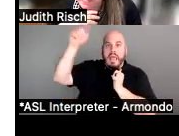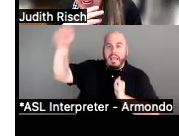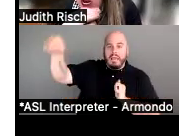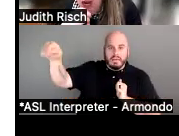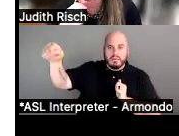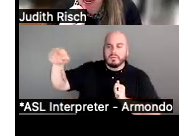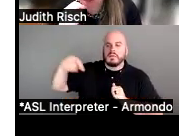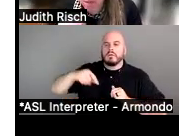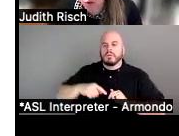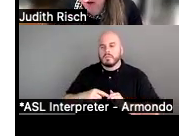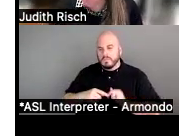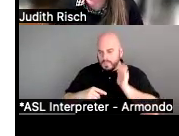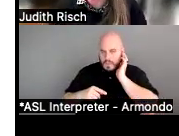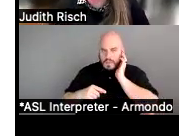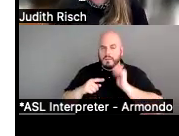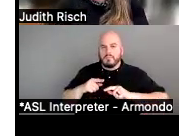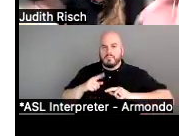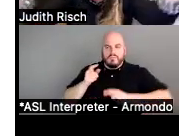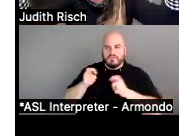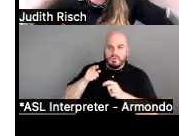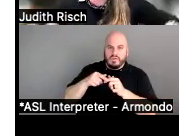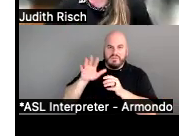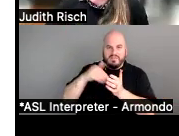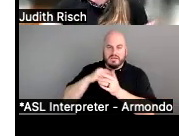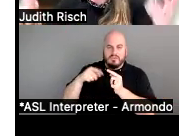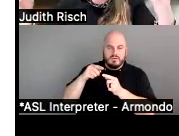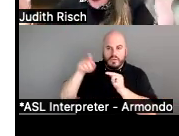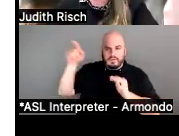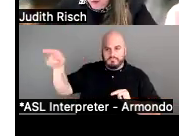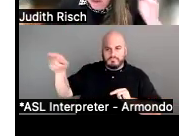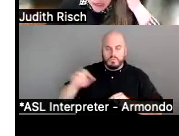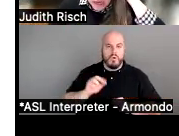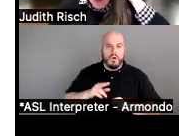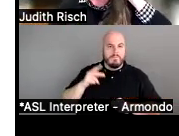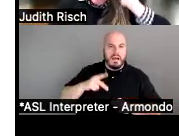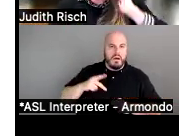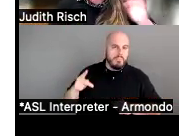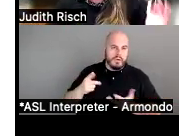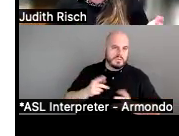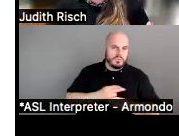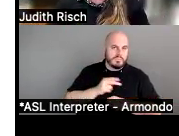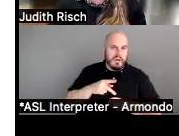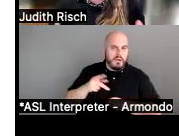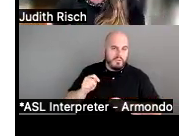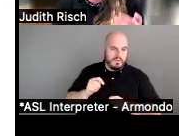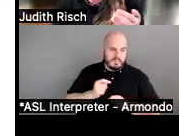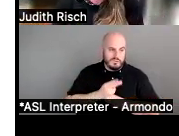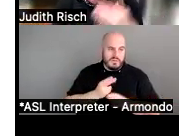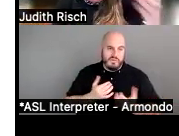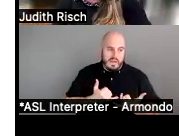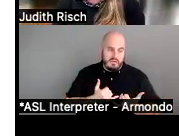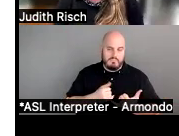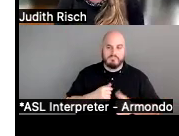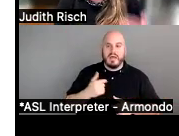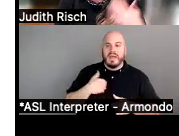program sitting on my computer, or here, let's talk about PowerPoint, because I'm on PowerPoint right now, which is what I do. I have